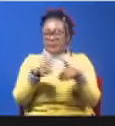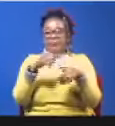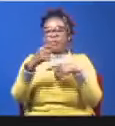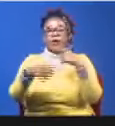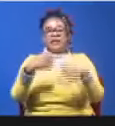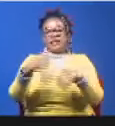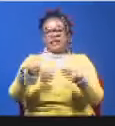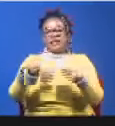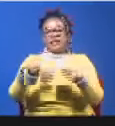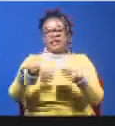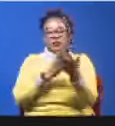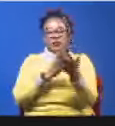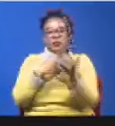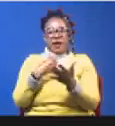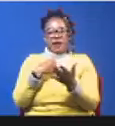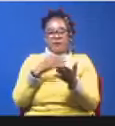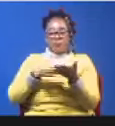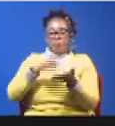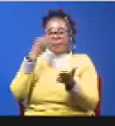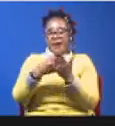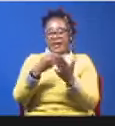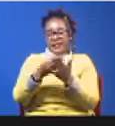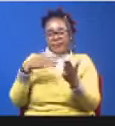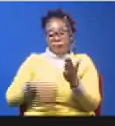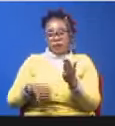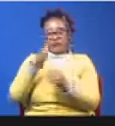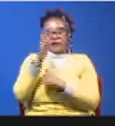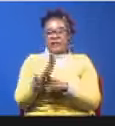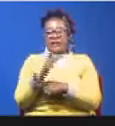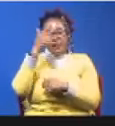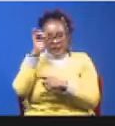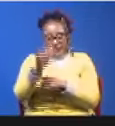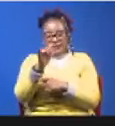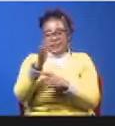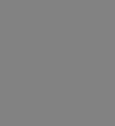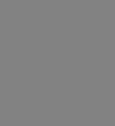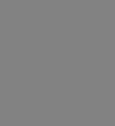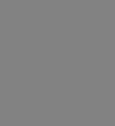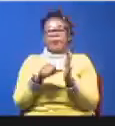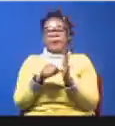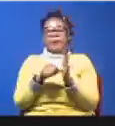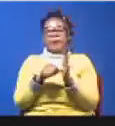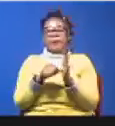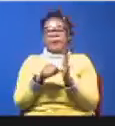ones, to make sure that there is more money in the pockets of Kenyans, because that is now the crime.